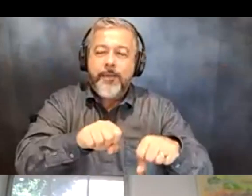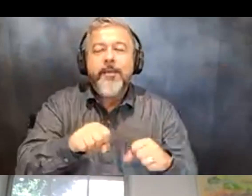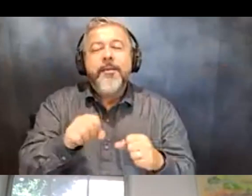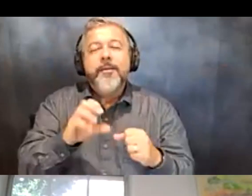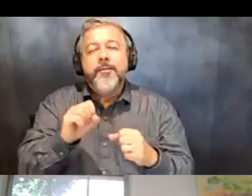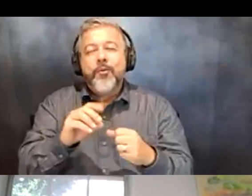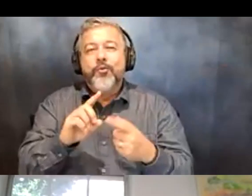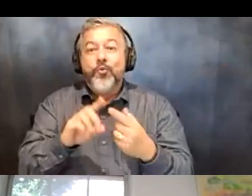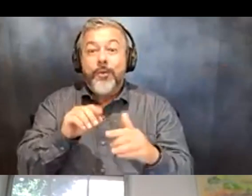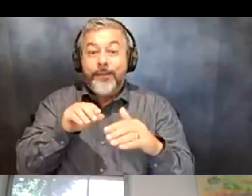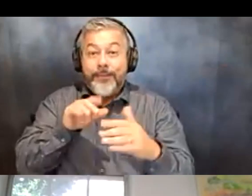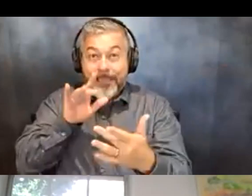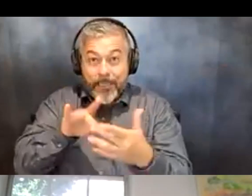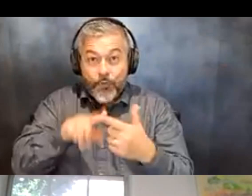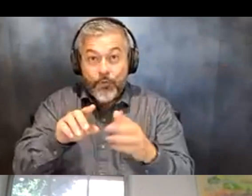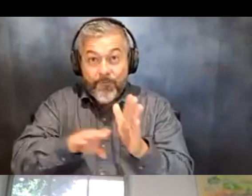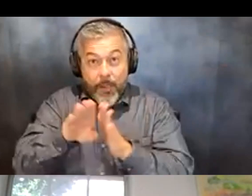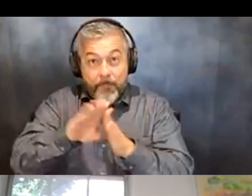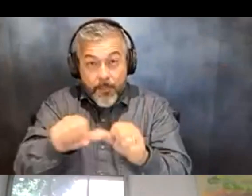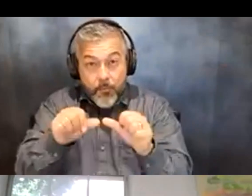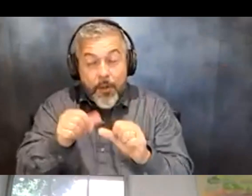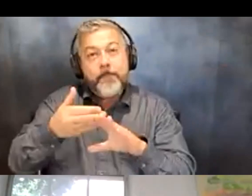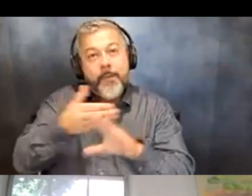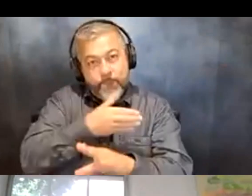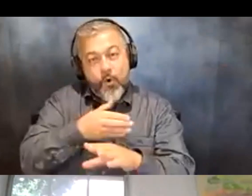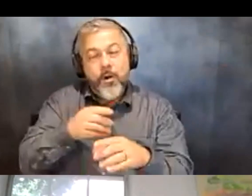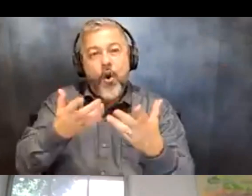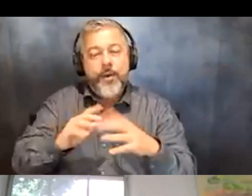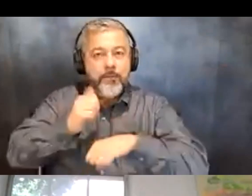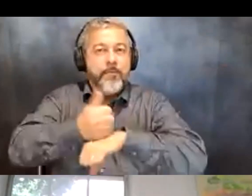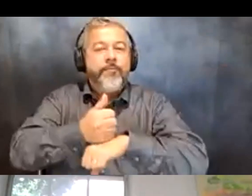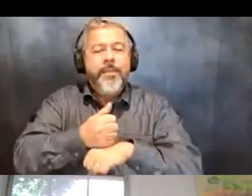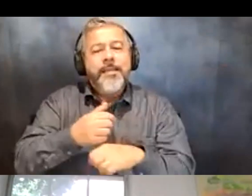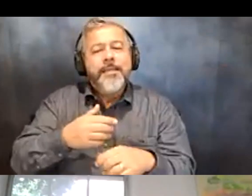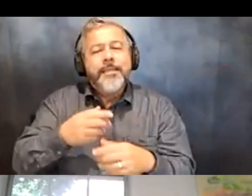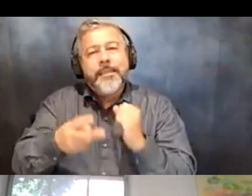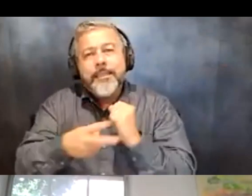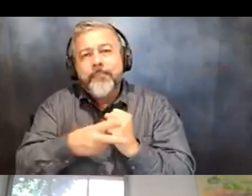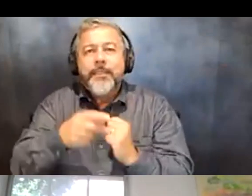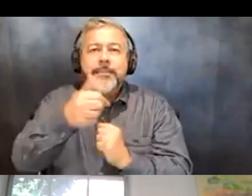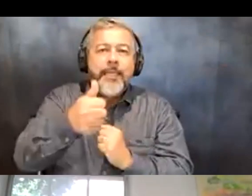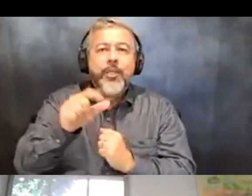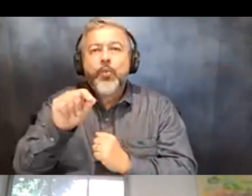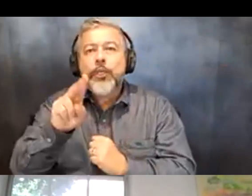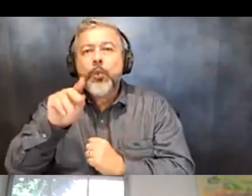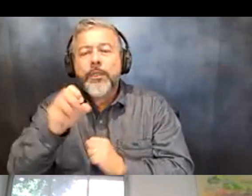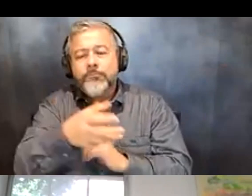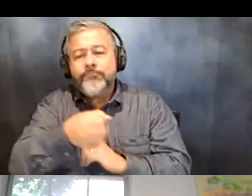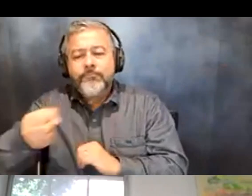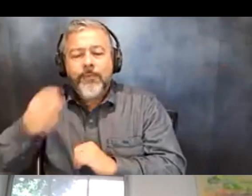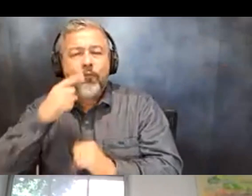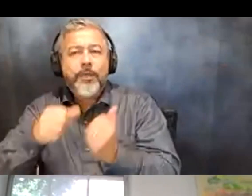developments before the units are occupied to say, okay, let's set aside 10 units, 20 units for the assisted living waiver. And then also looking